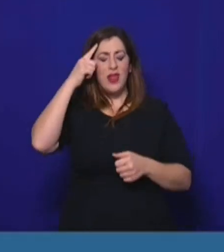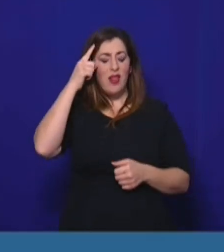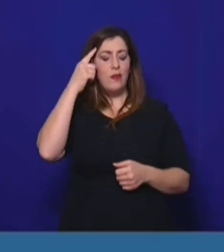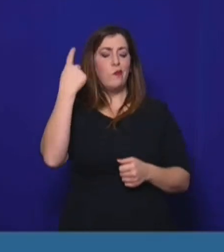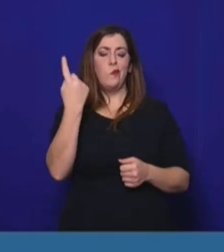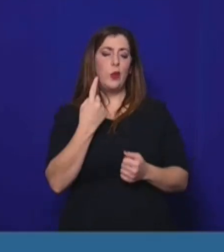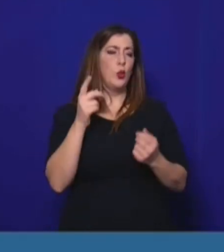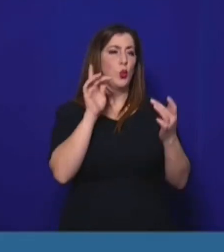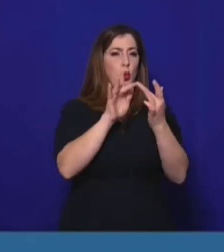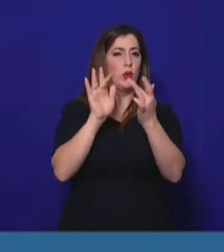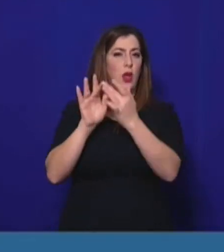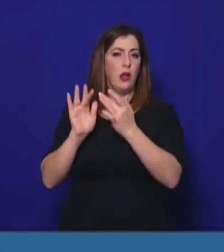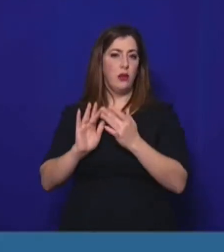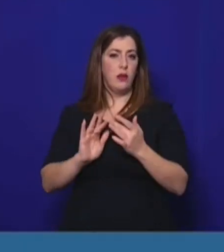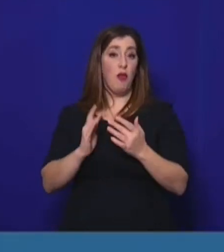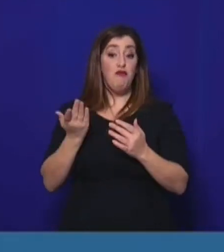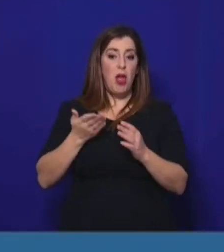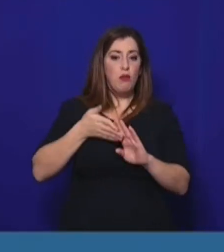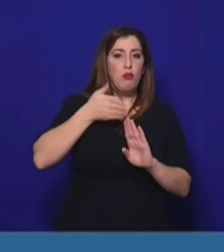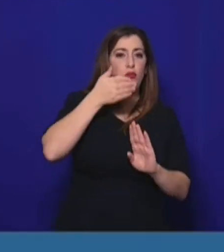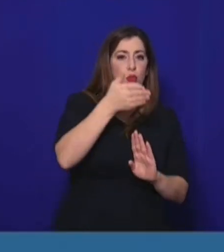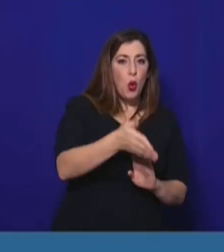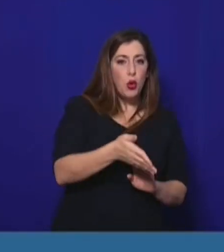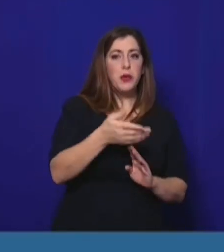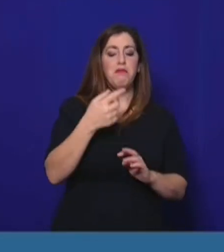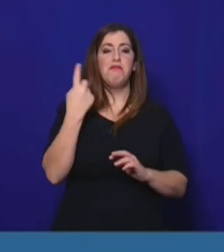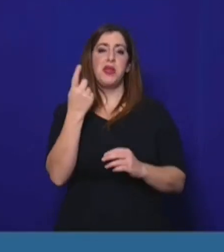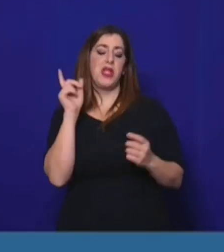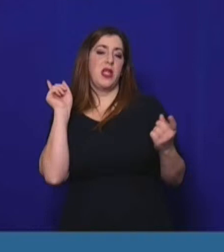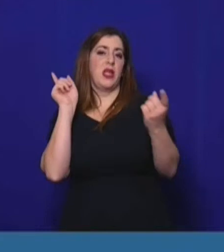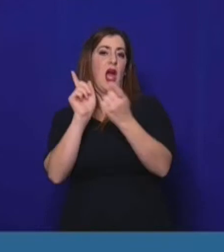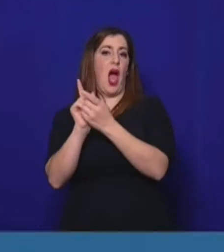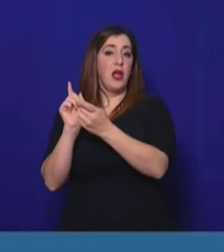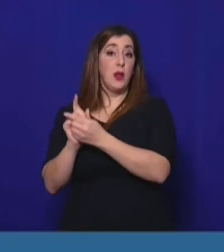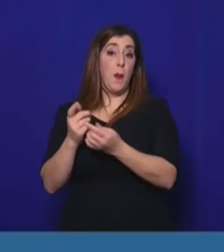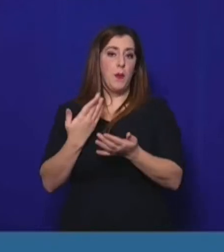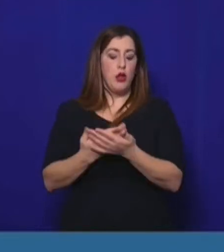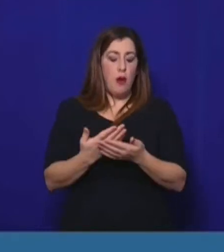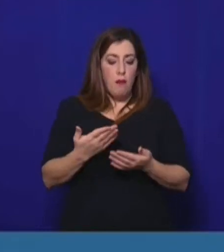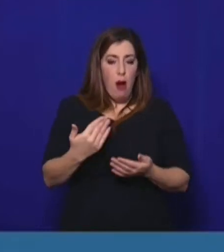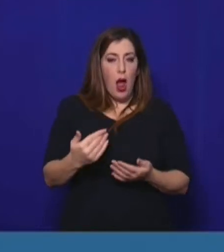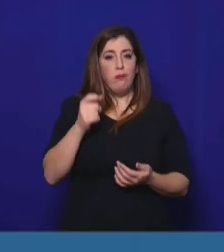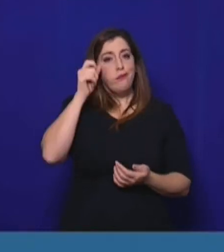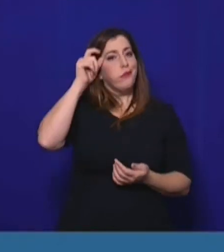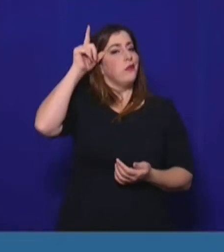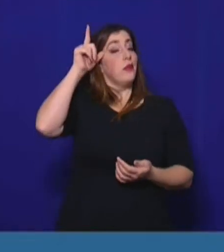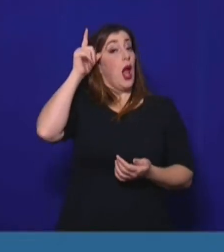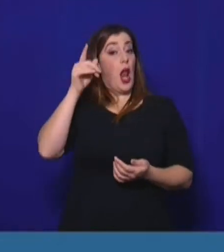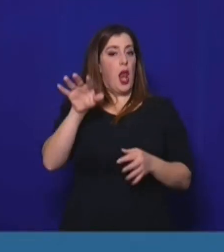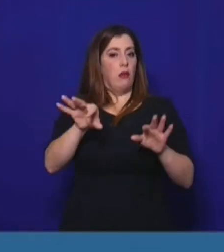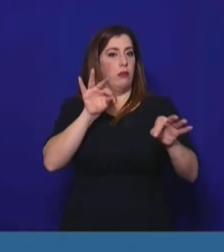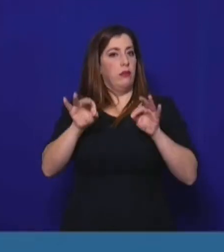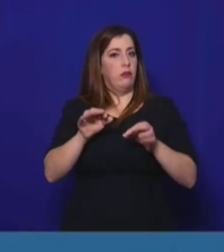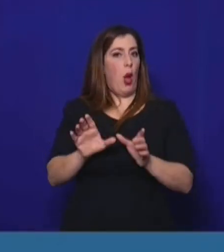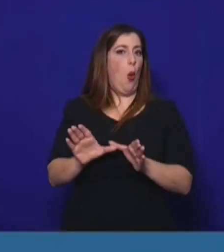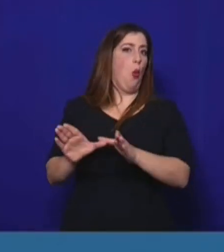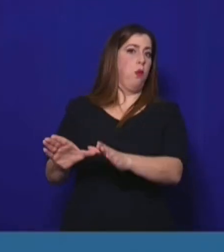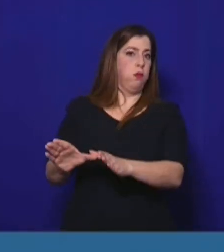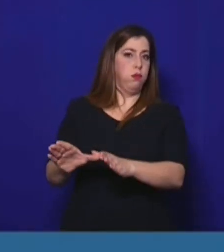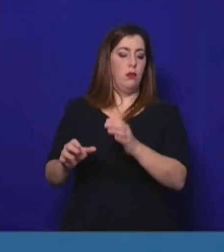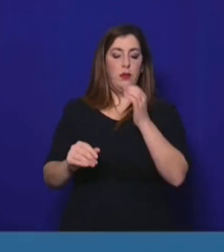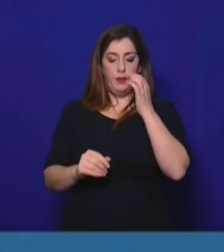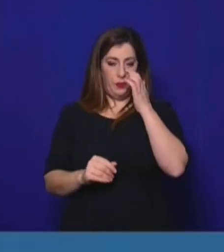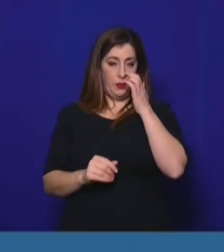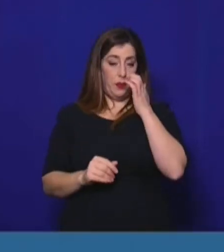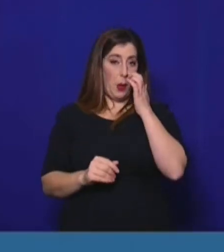kien pożittiv. Għaliex importanti li dawn il-contacts jiġu identifikati kemm bħala l-kontroll imma anke għalihom